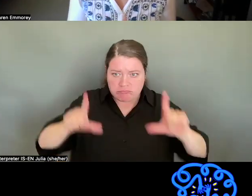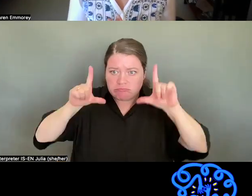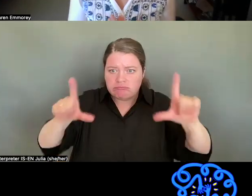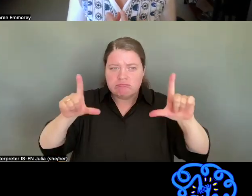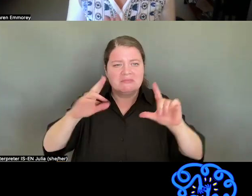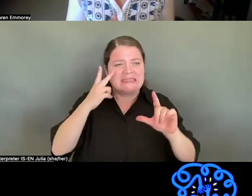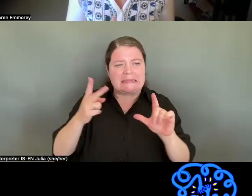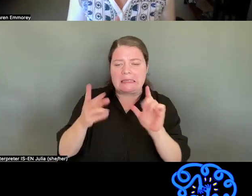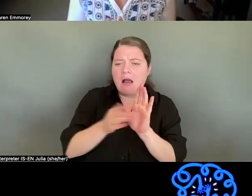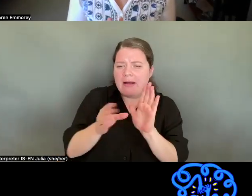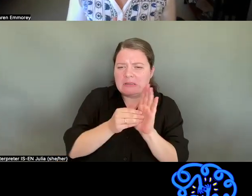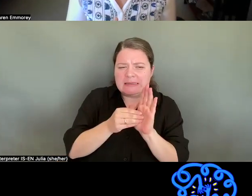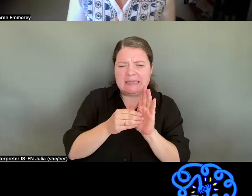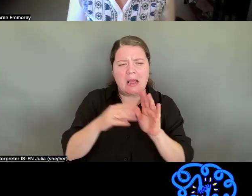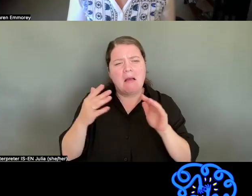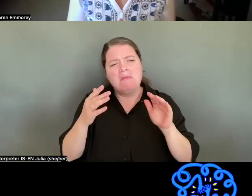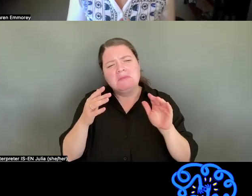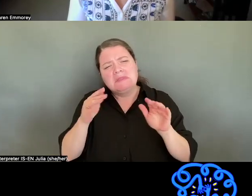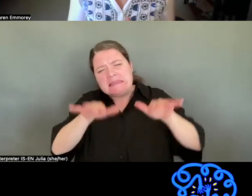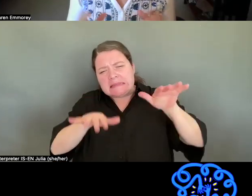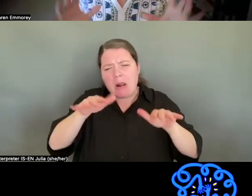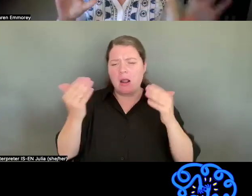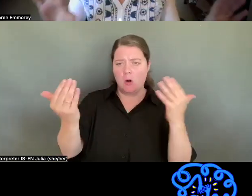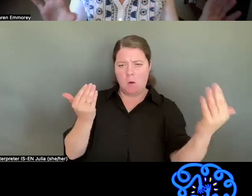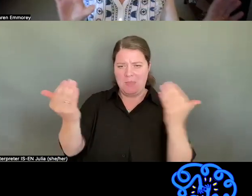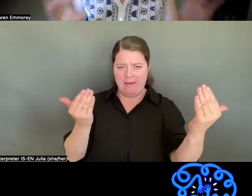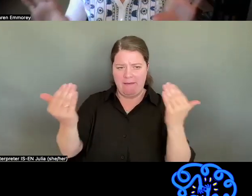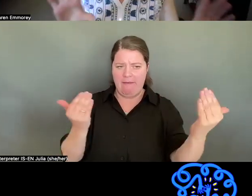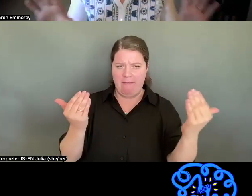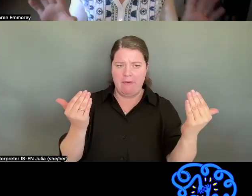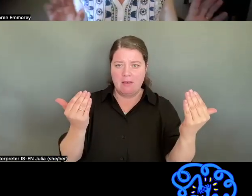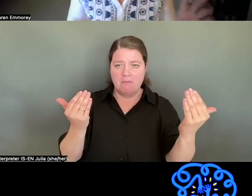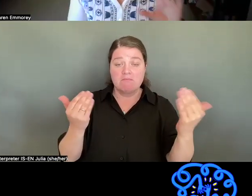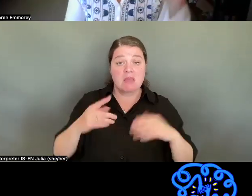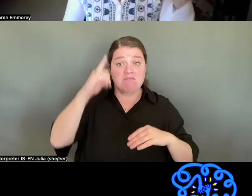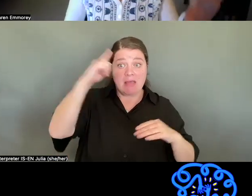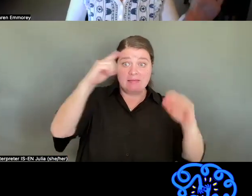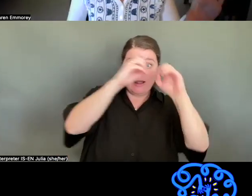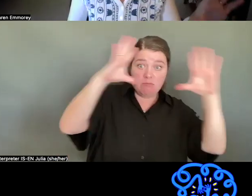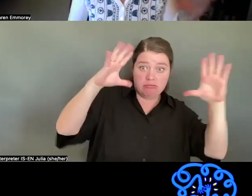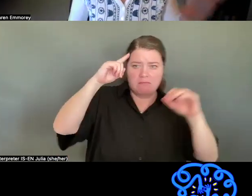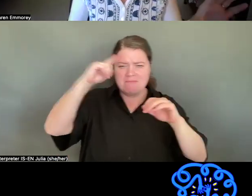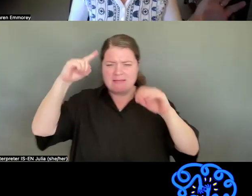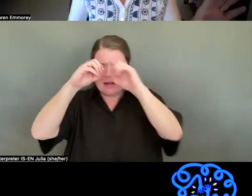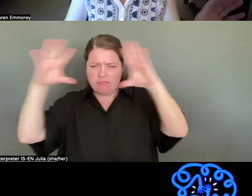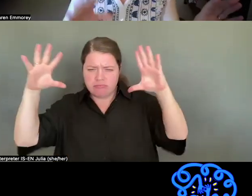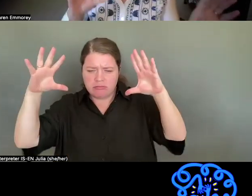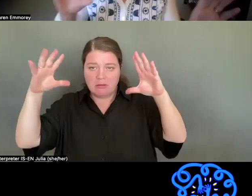as a type of comparison, in particular between two mental representations, a mental representation of a